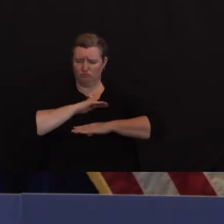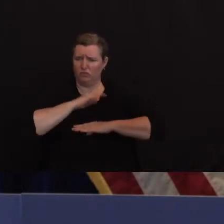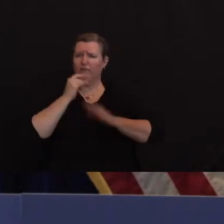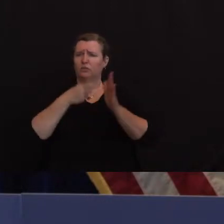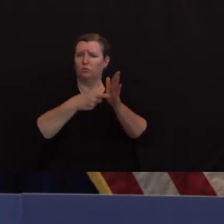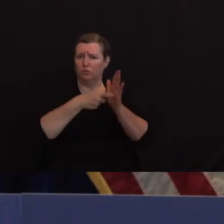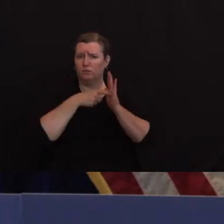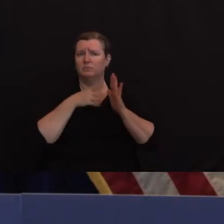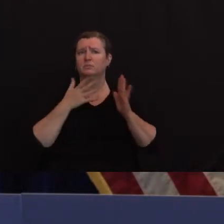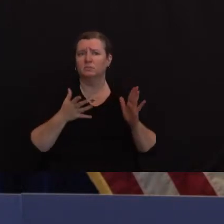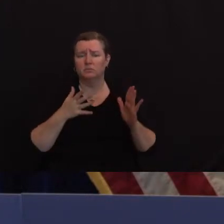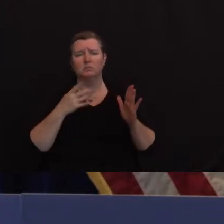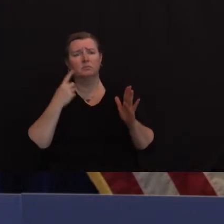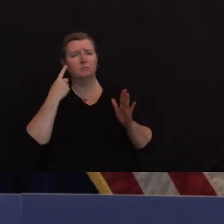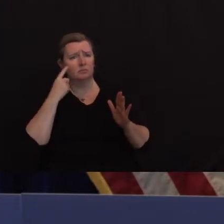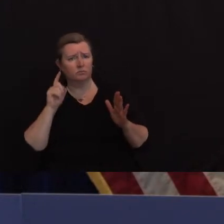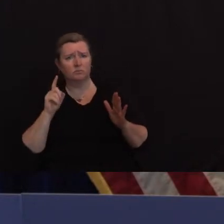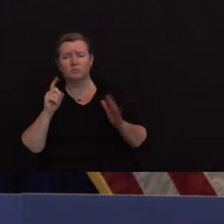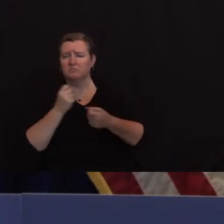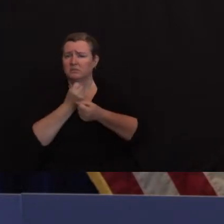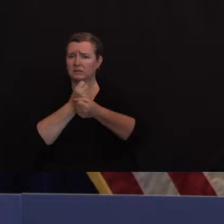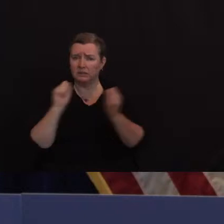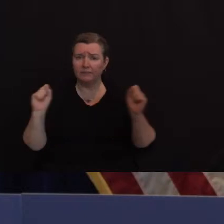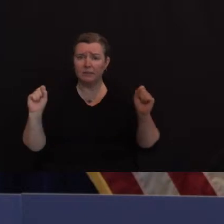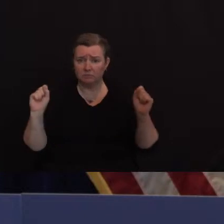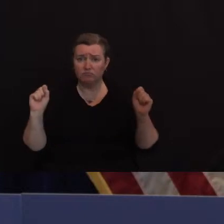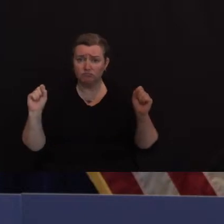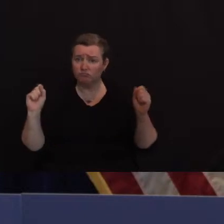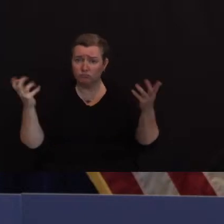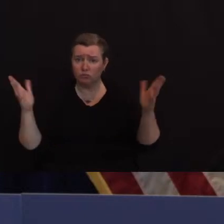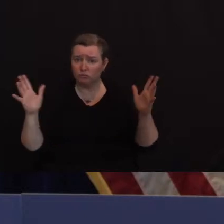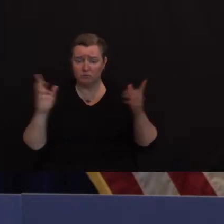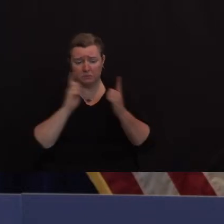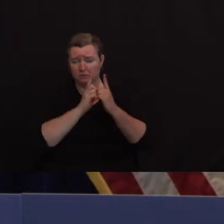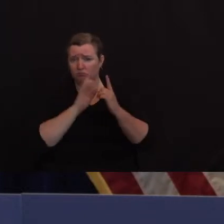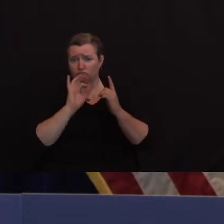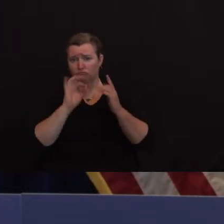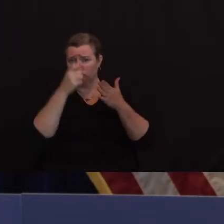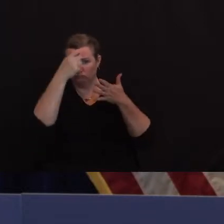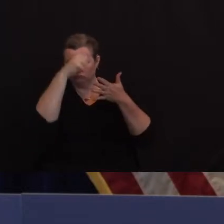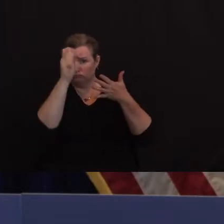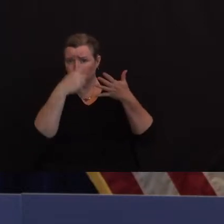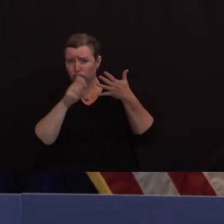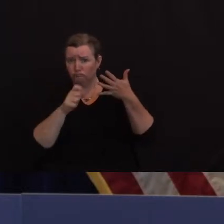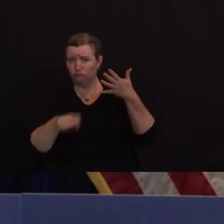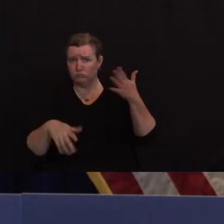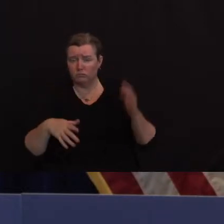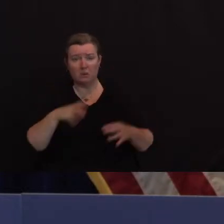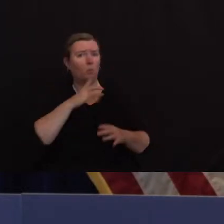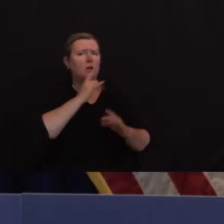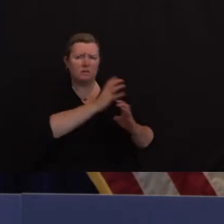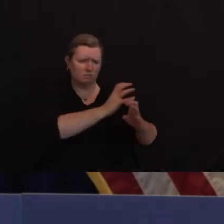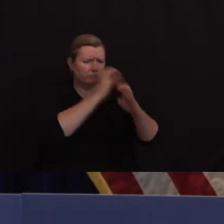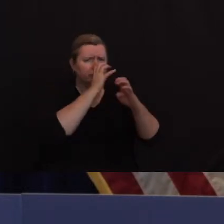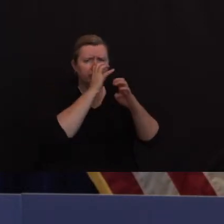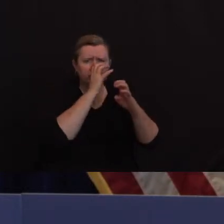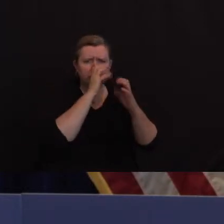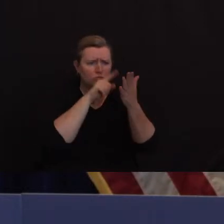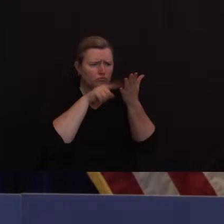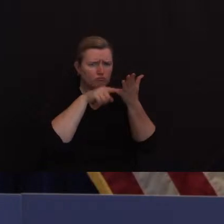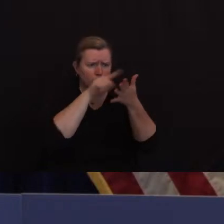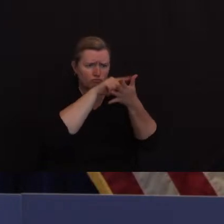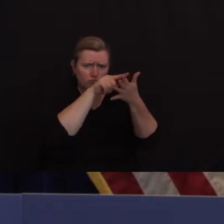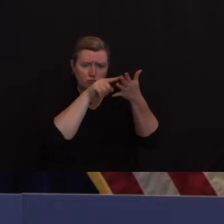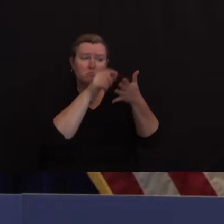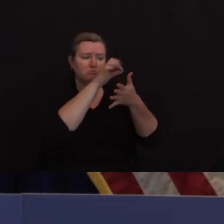quality that we require for an approved product." Full approval or licensure is the next